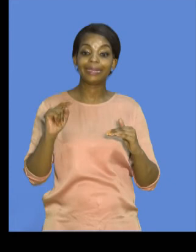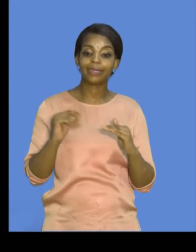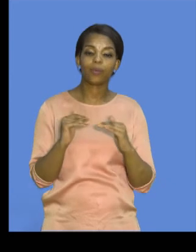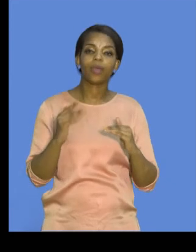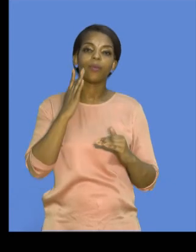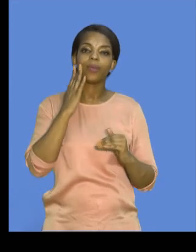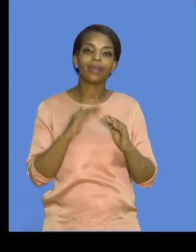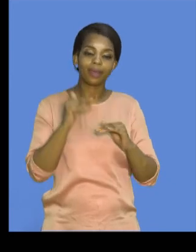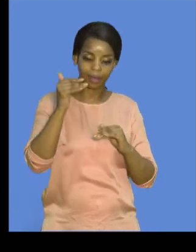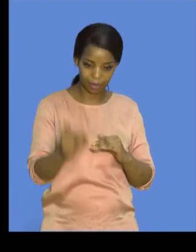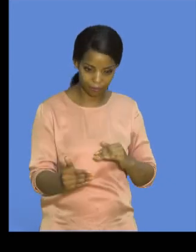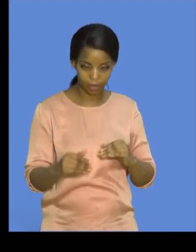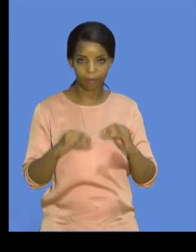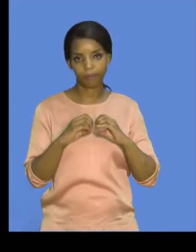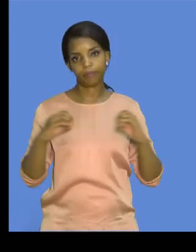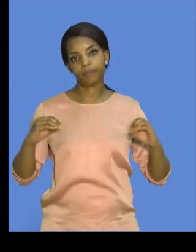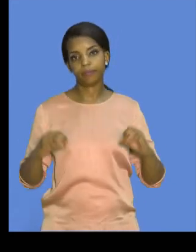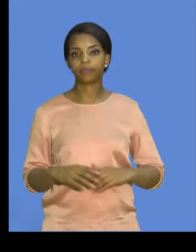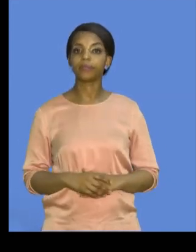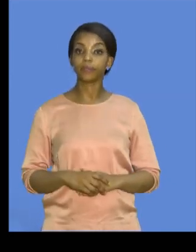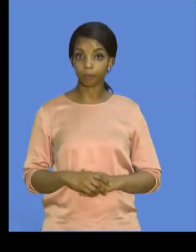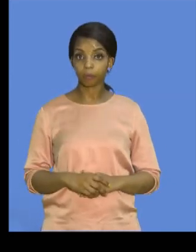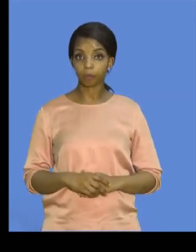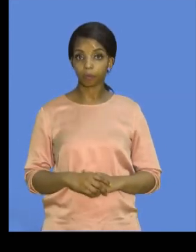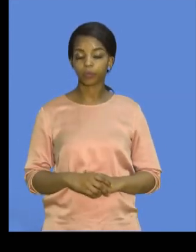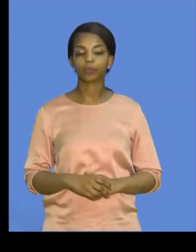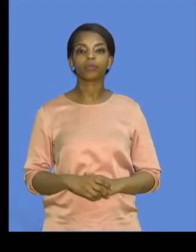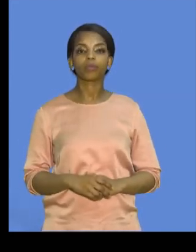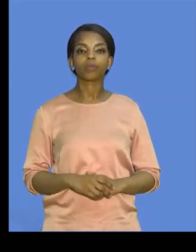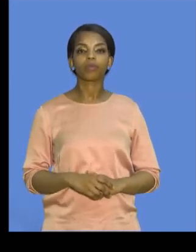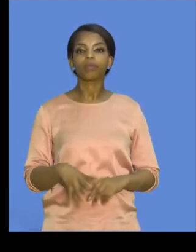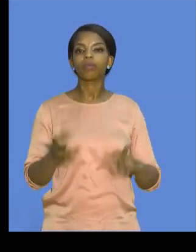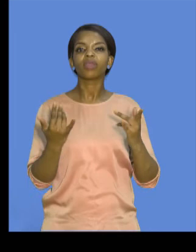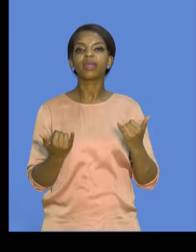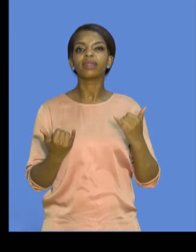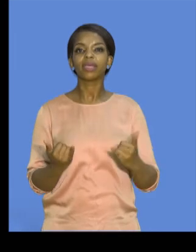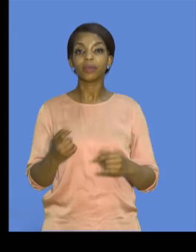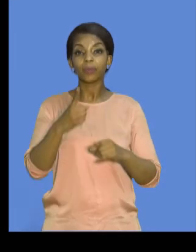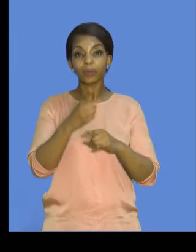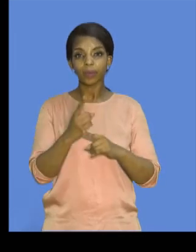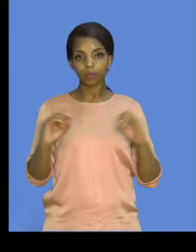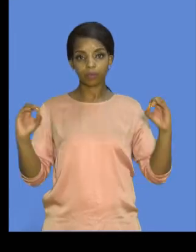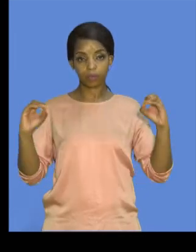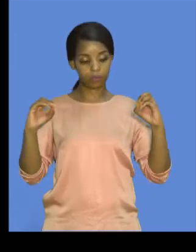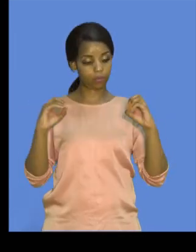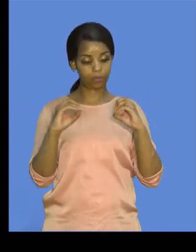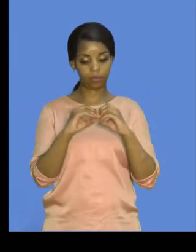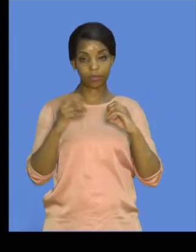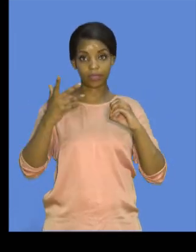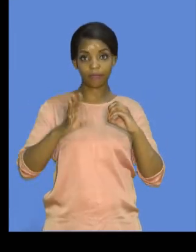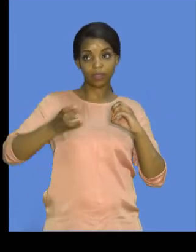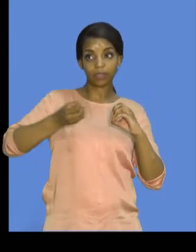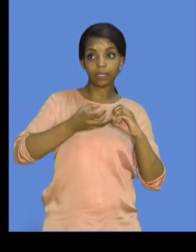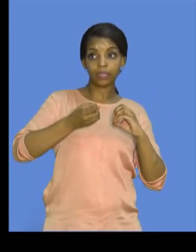were separated from each other, right? Okay, so what charge was transferred?